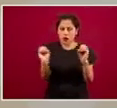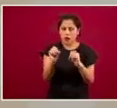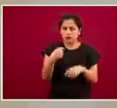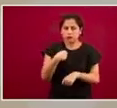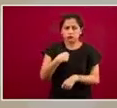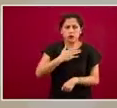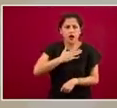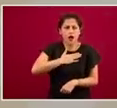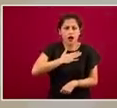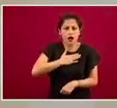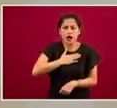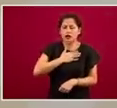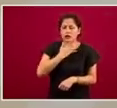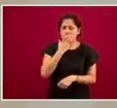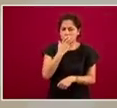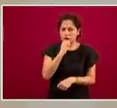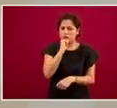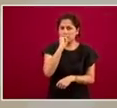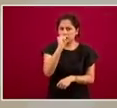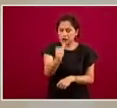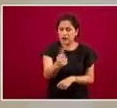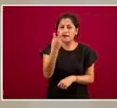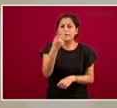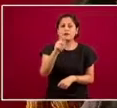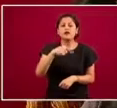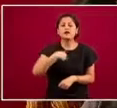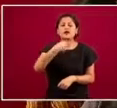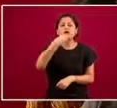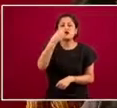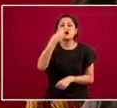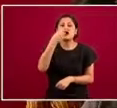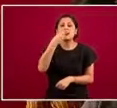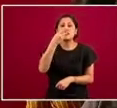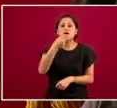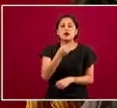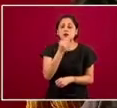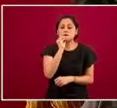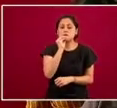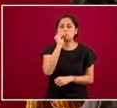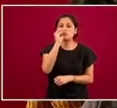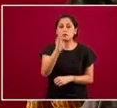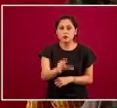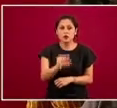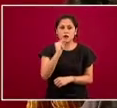be contagion people, well, that is exactly why the safe